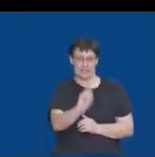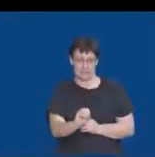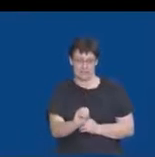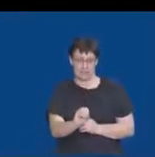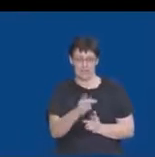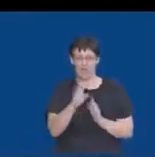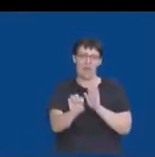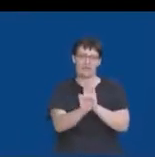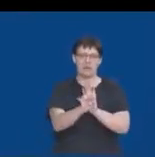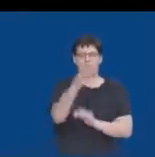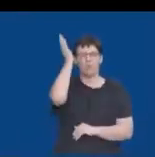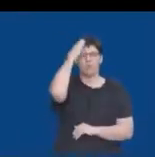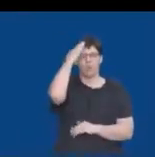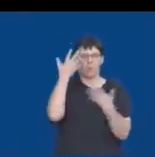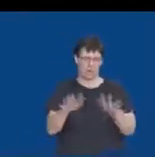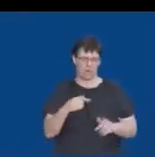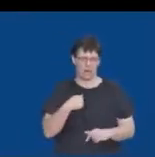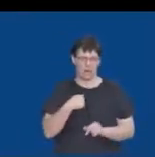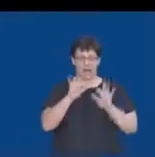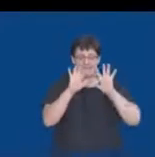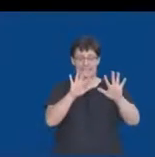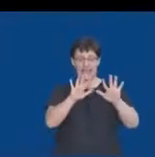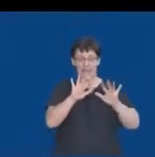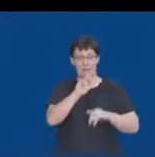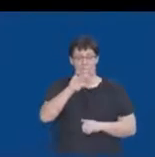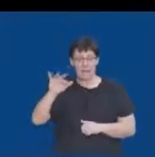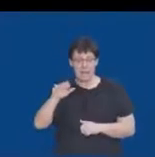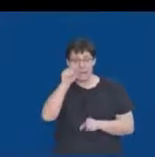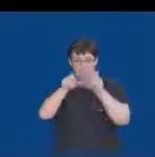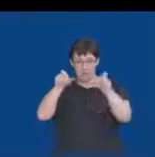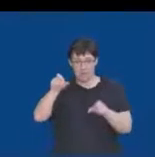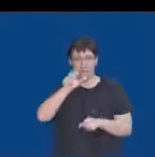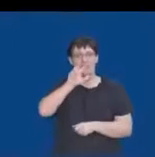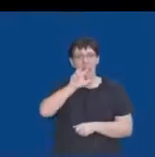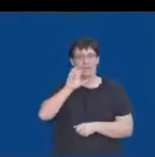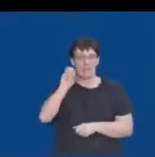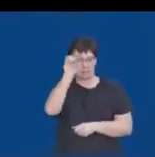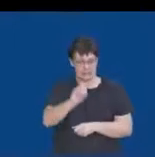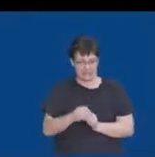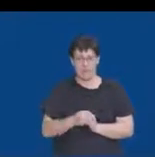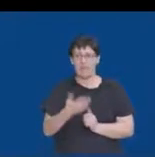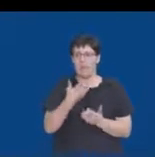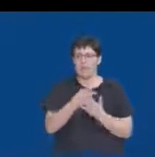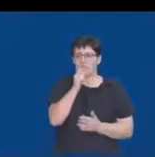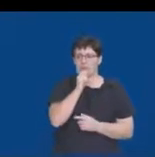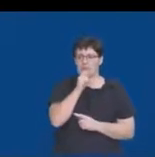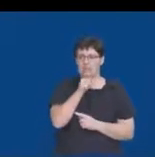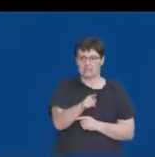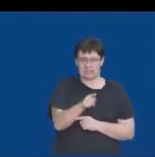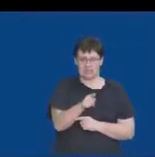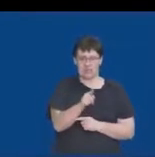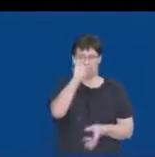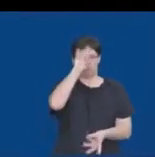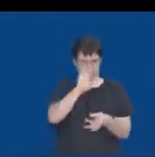if, for example, I know that 10 million people was 80%, then I can use that calculation to get